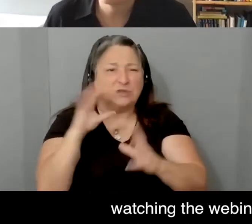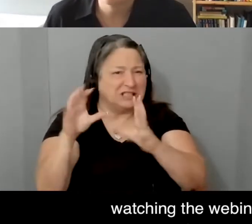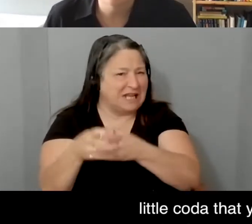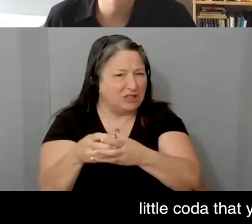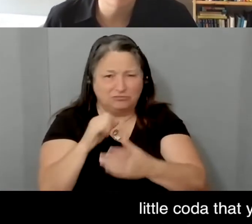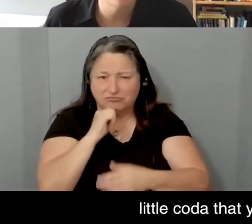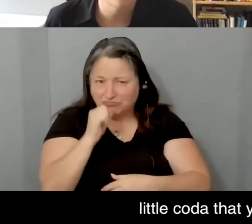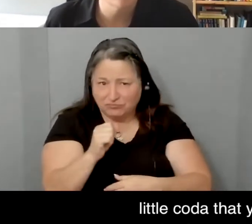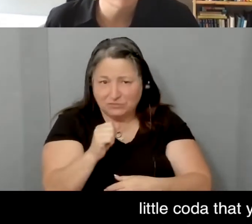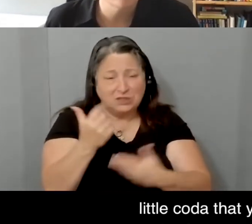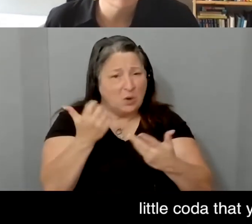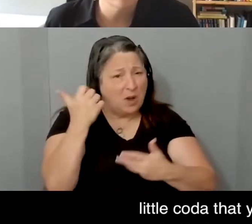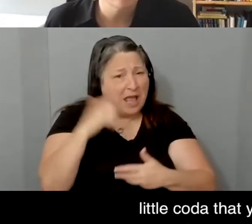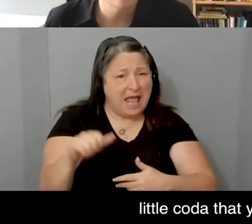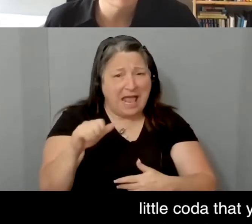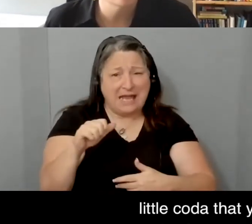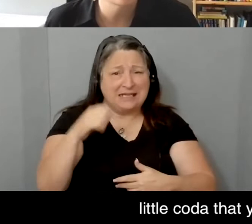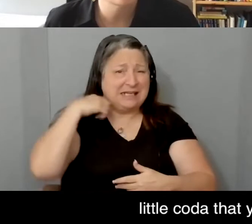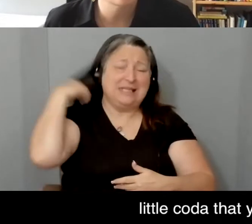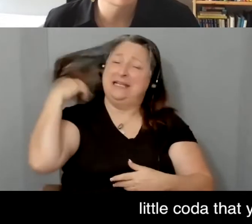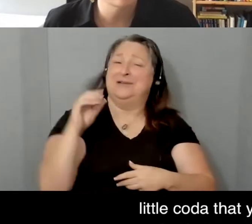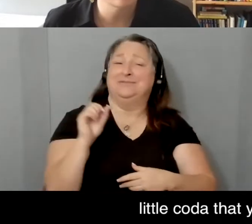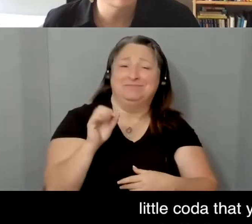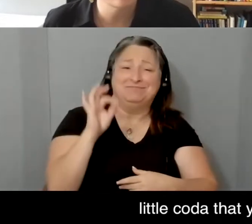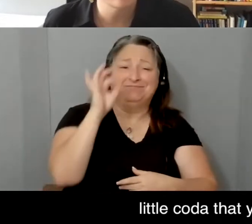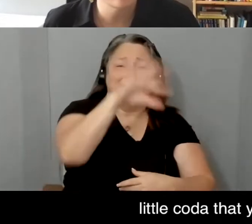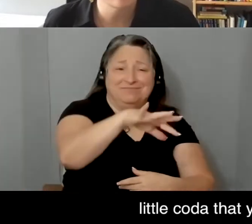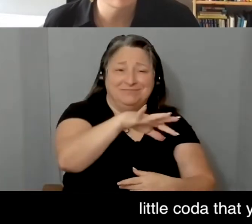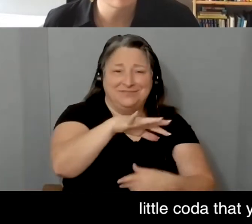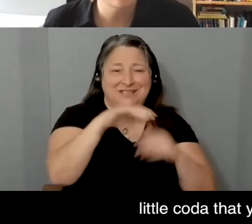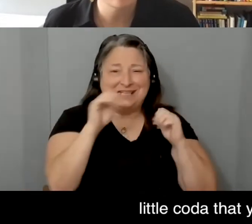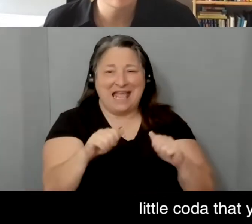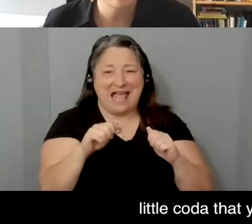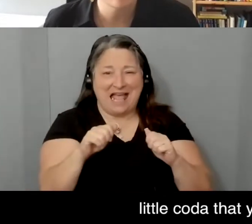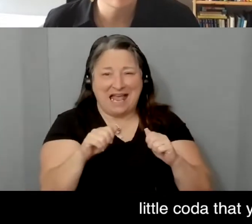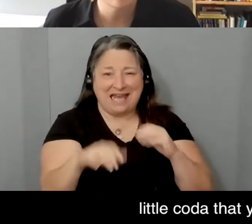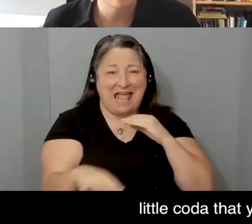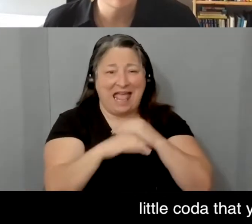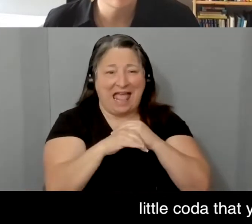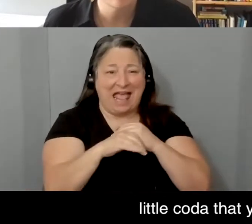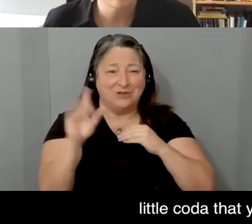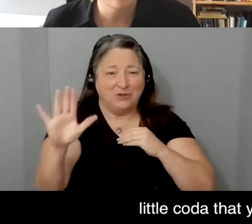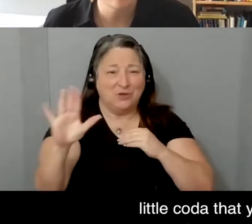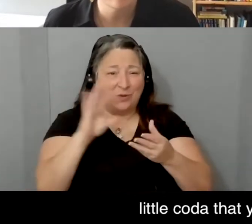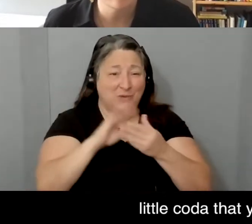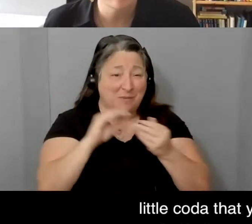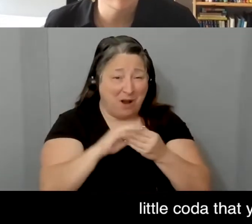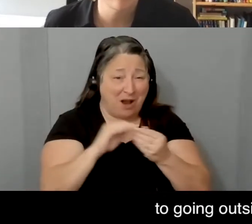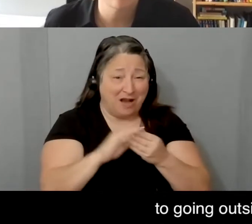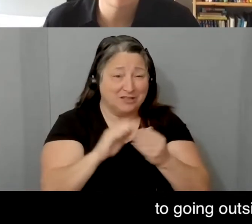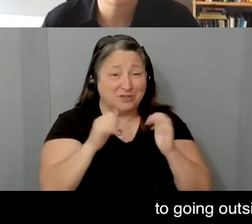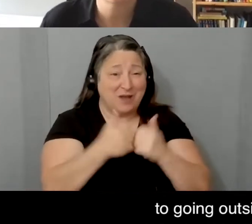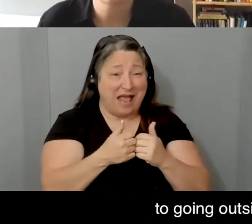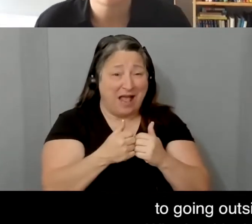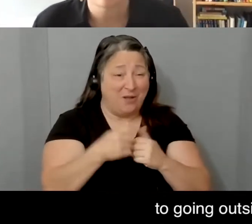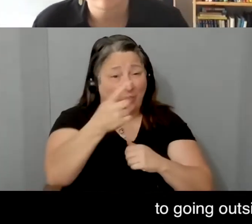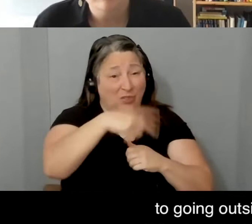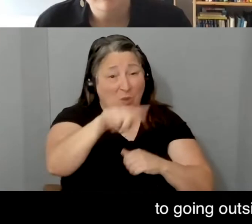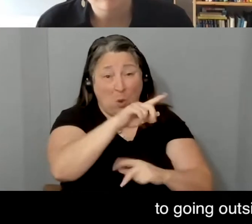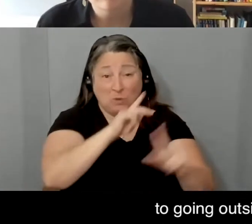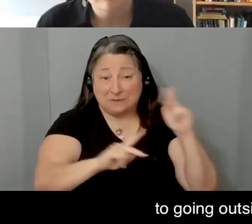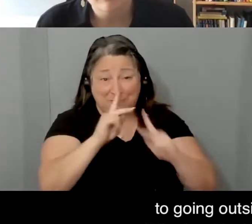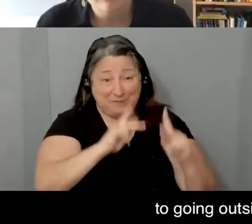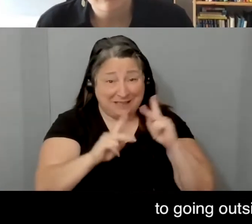any little coda that you would put on any of the remarks that you made that of how they relate to